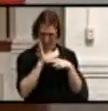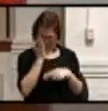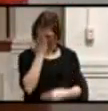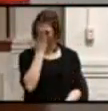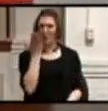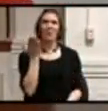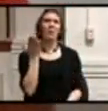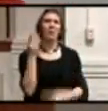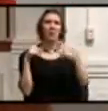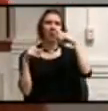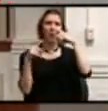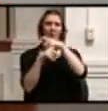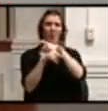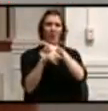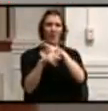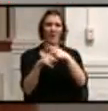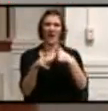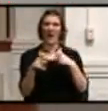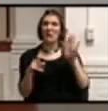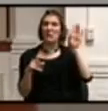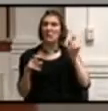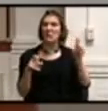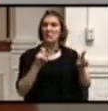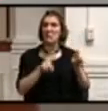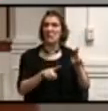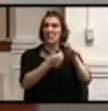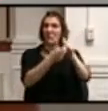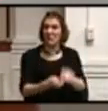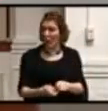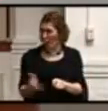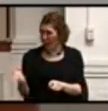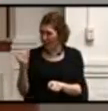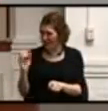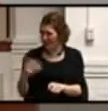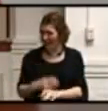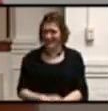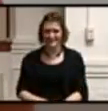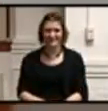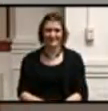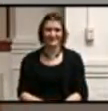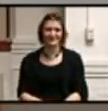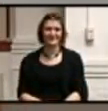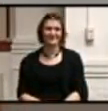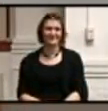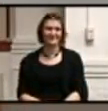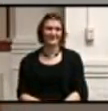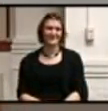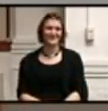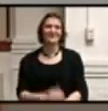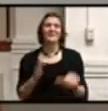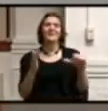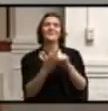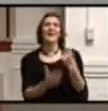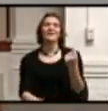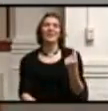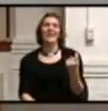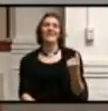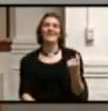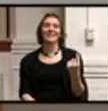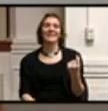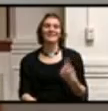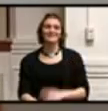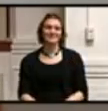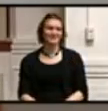am. I'm glad you are. Because I've got another one here for you. I'm glad you did, John. Page 11.